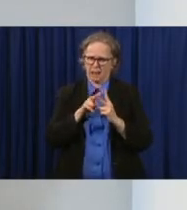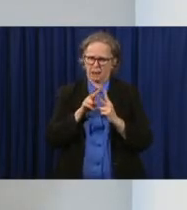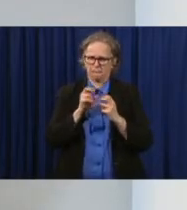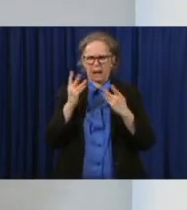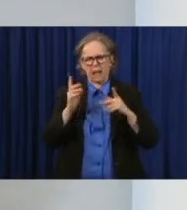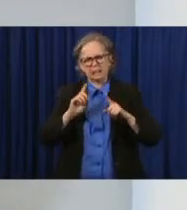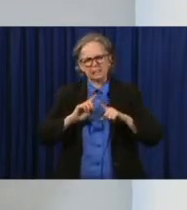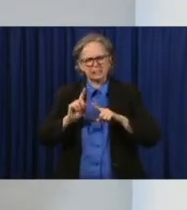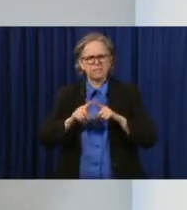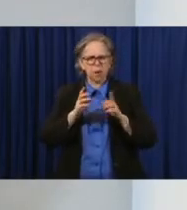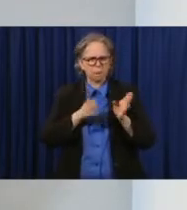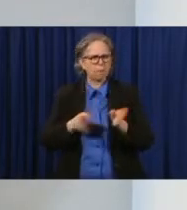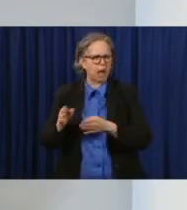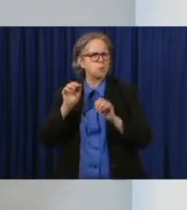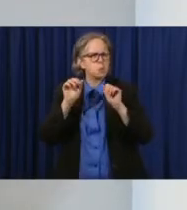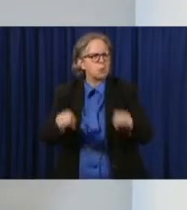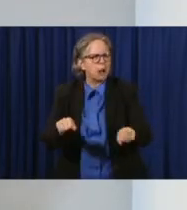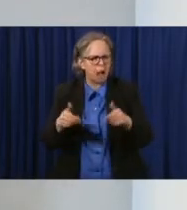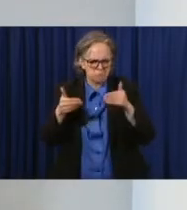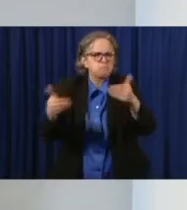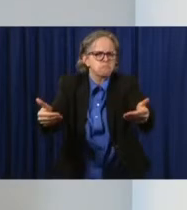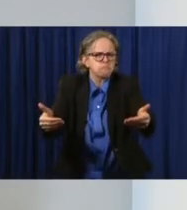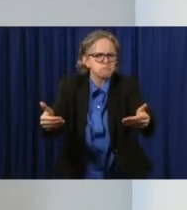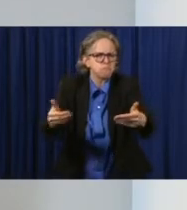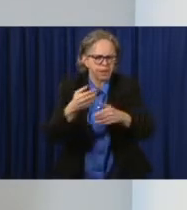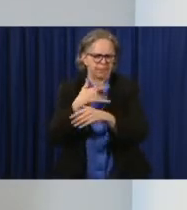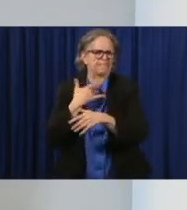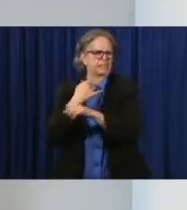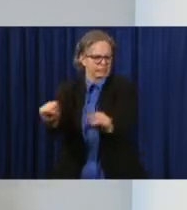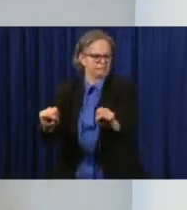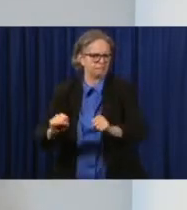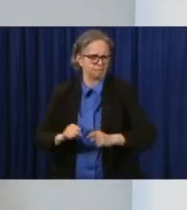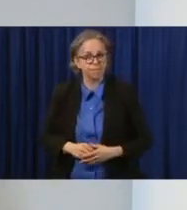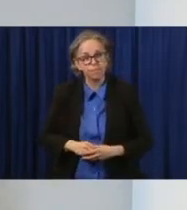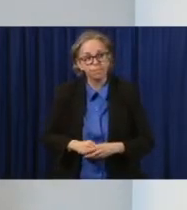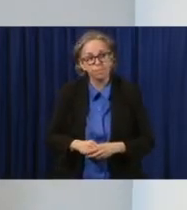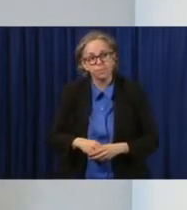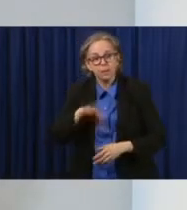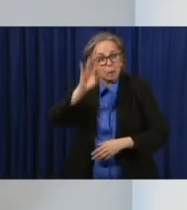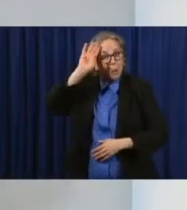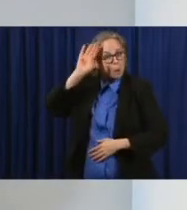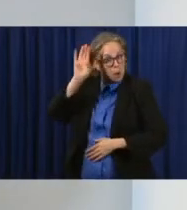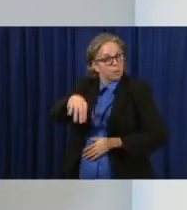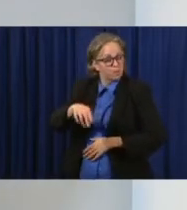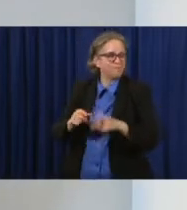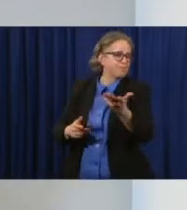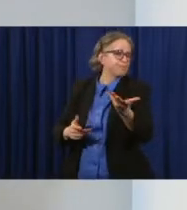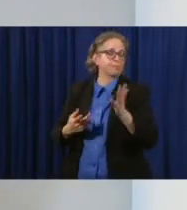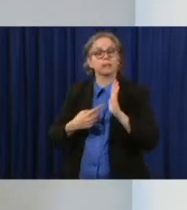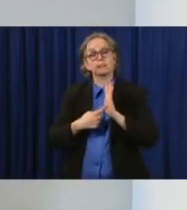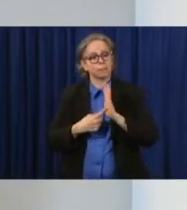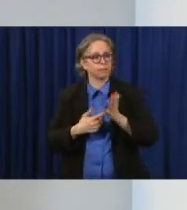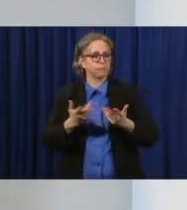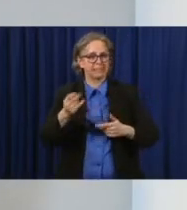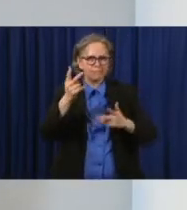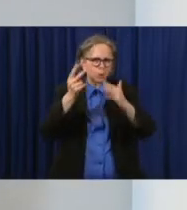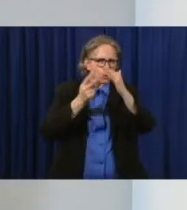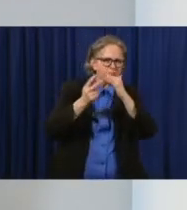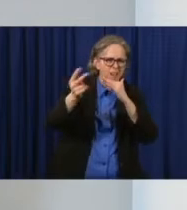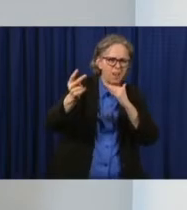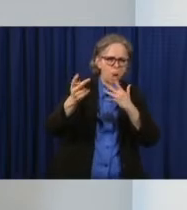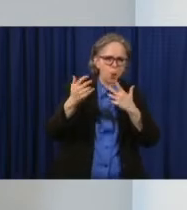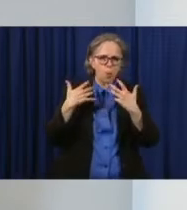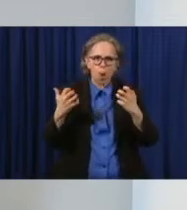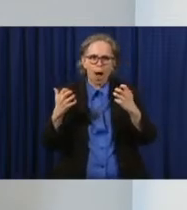that are safe. And we know that you want to keep that future in mind. Everybody wants to have something to hope for. Keeping